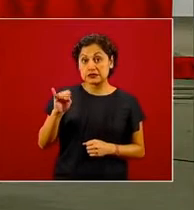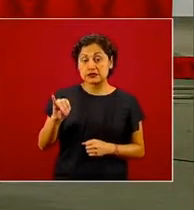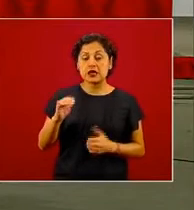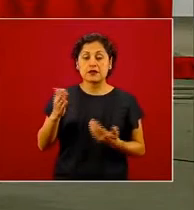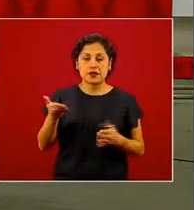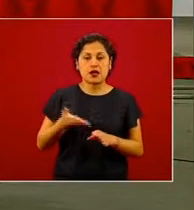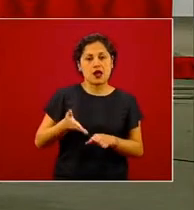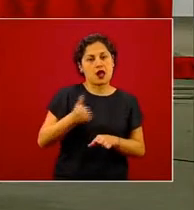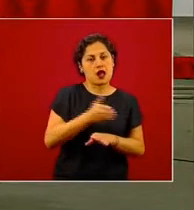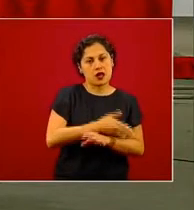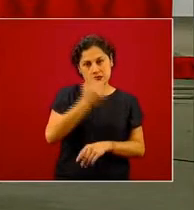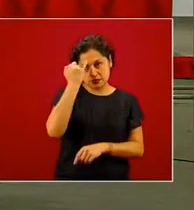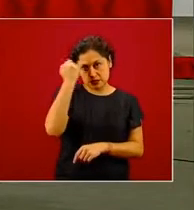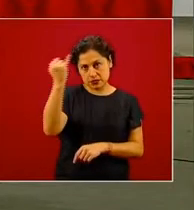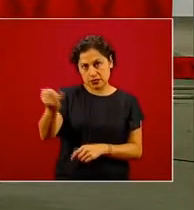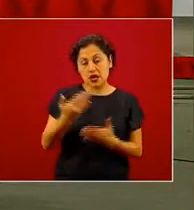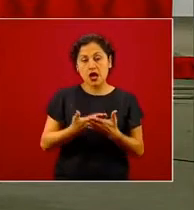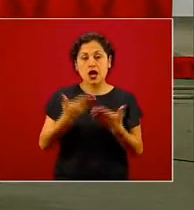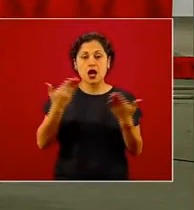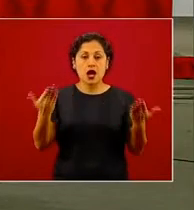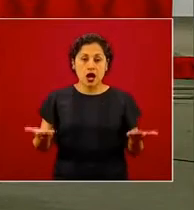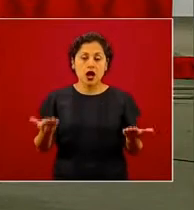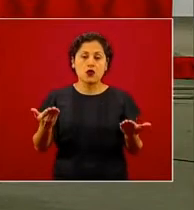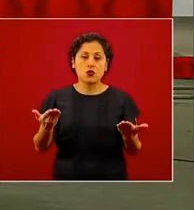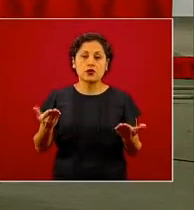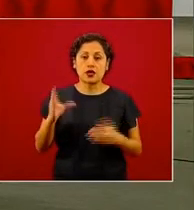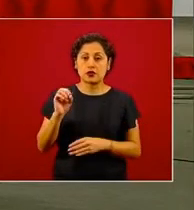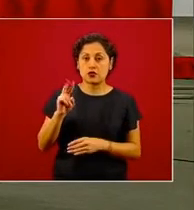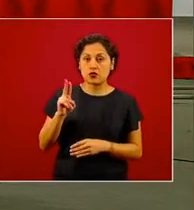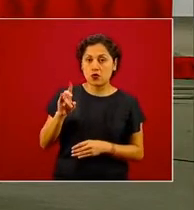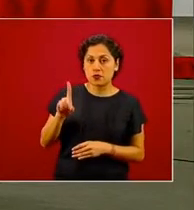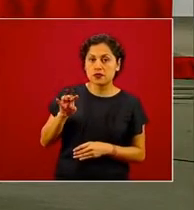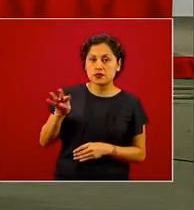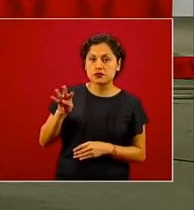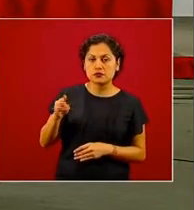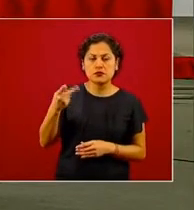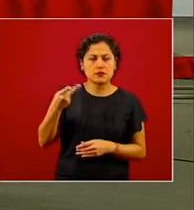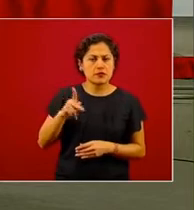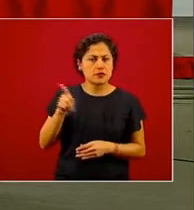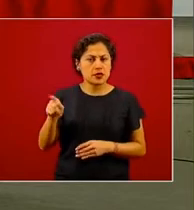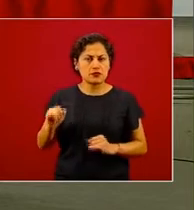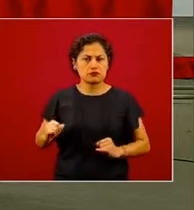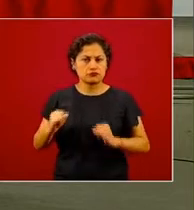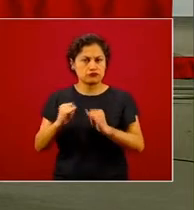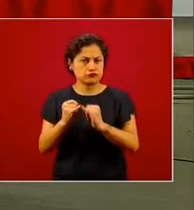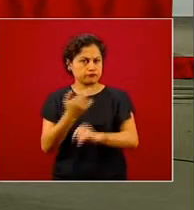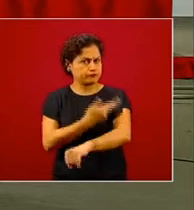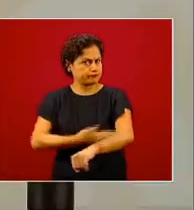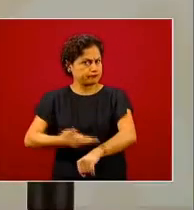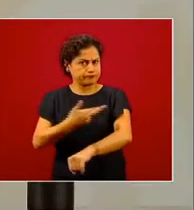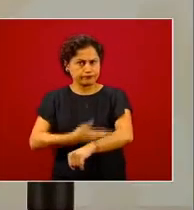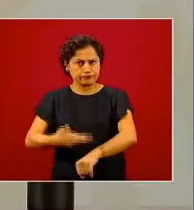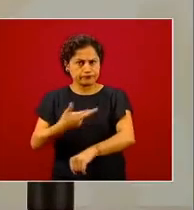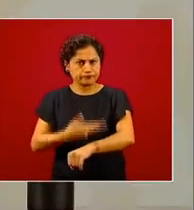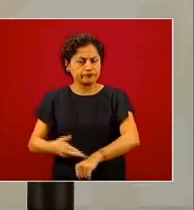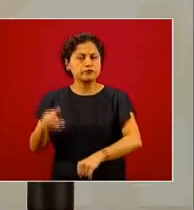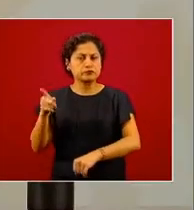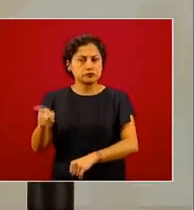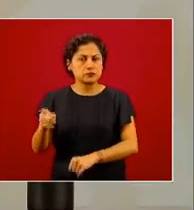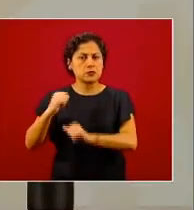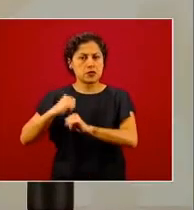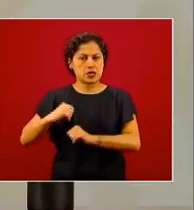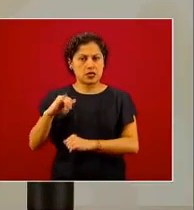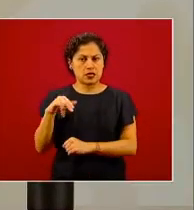existence of the pandemic, we have not seen this administrative process be coordinated quite yet